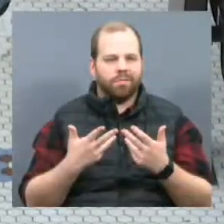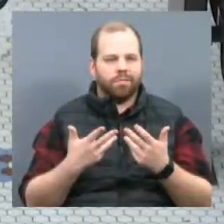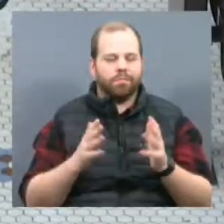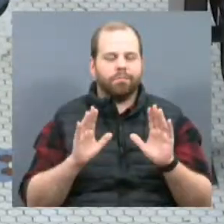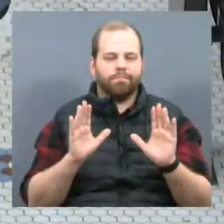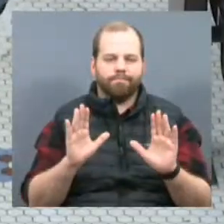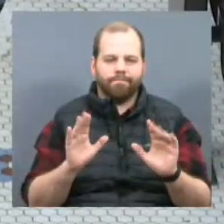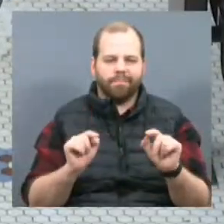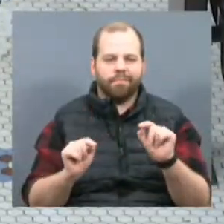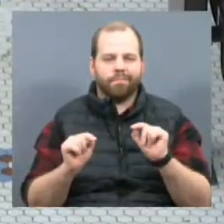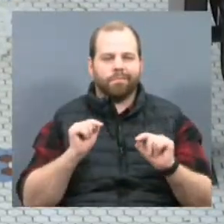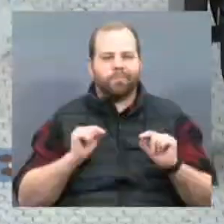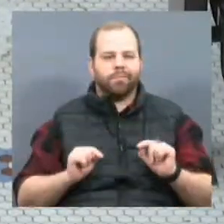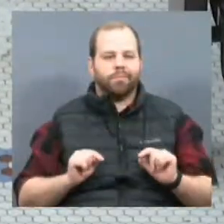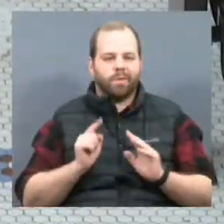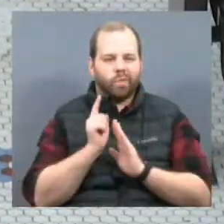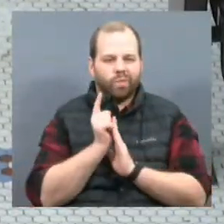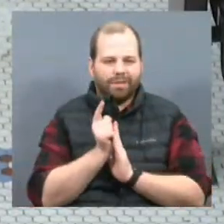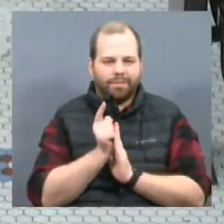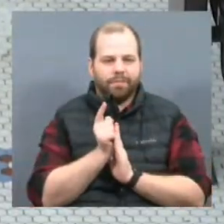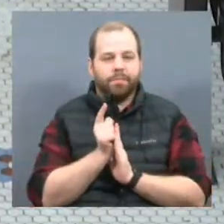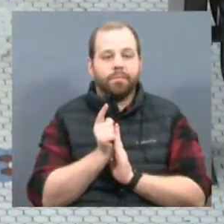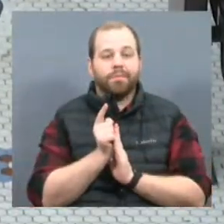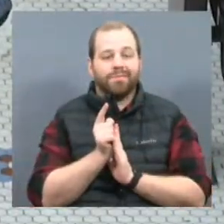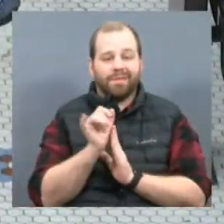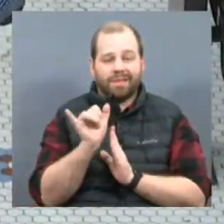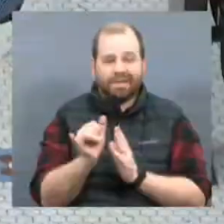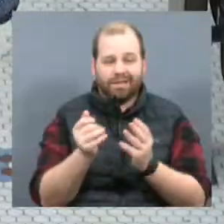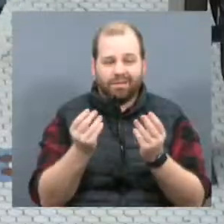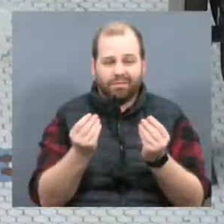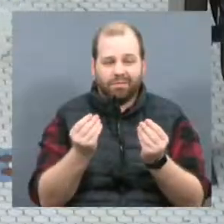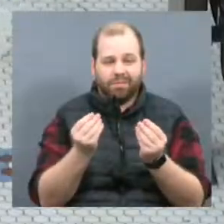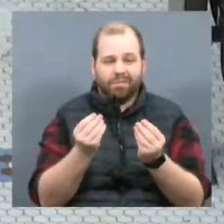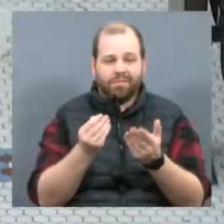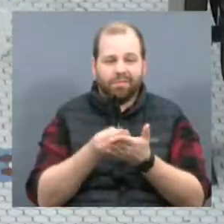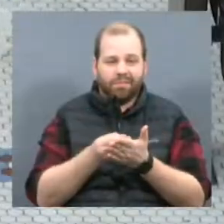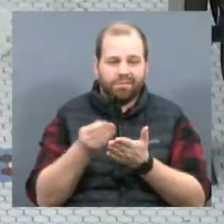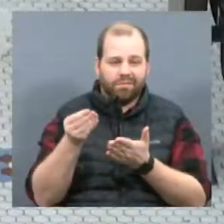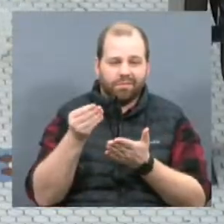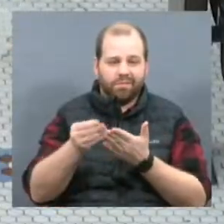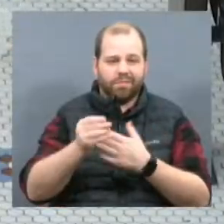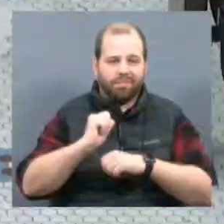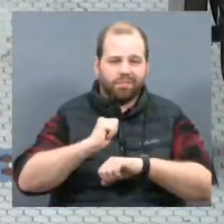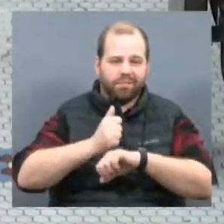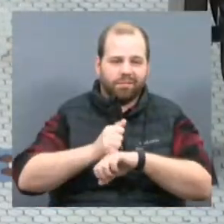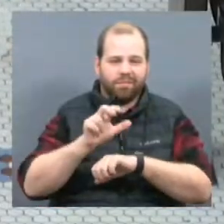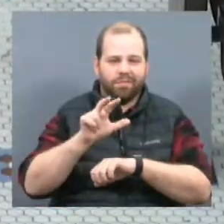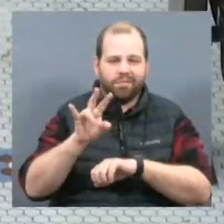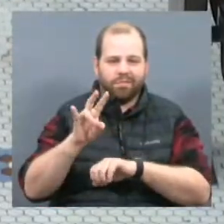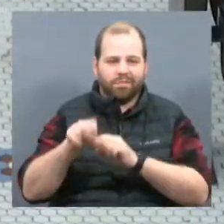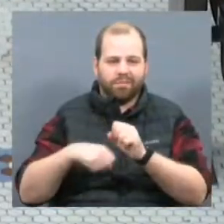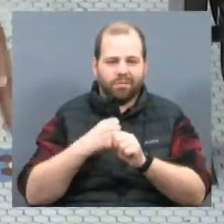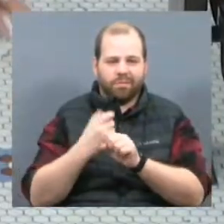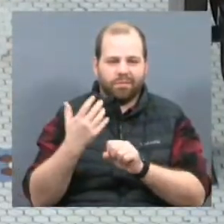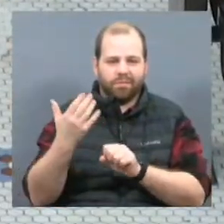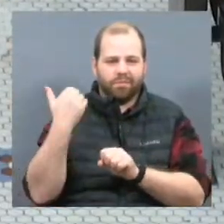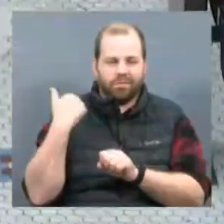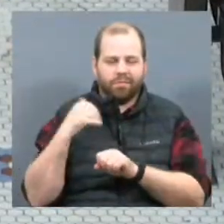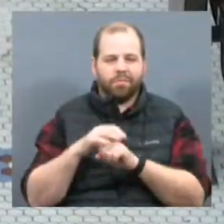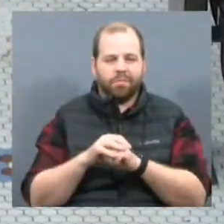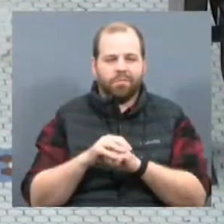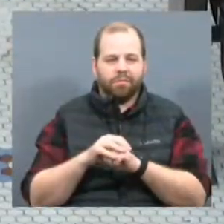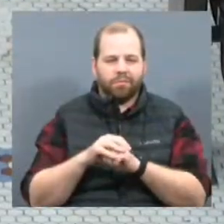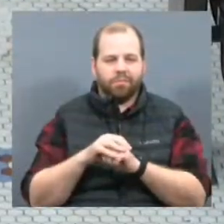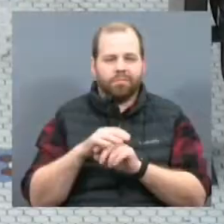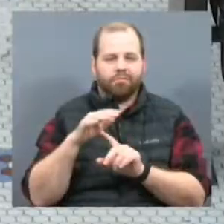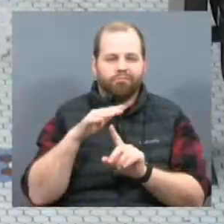Let me just back up a second. We bought this property, founded our school back 37 years ago. Surrounded by a